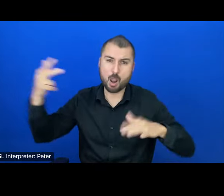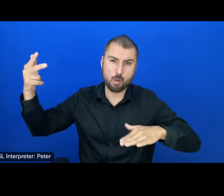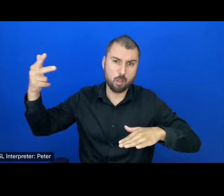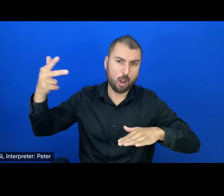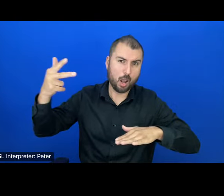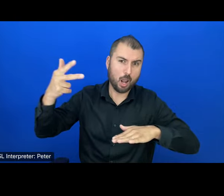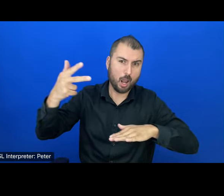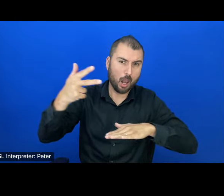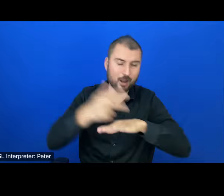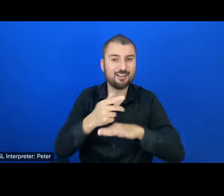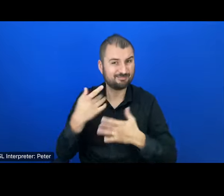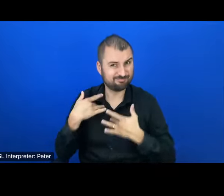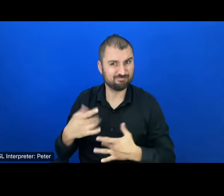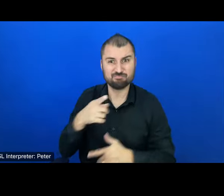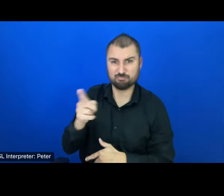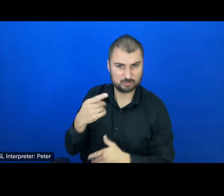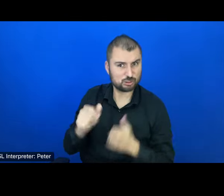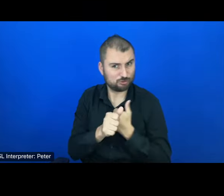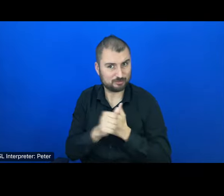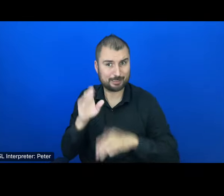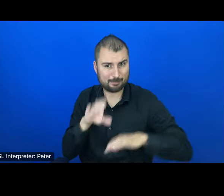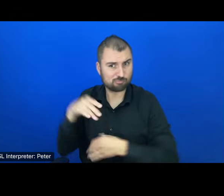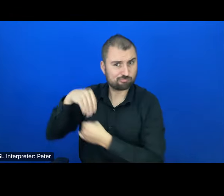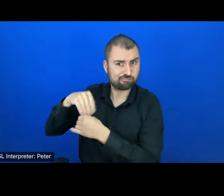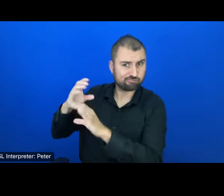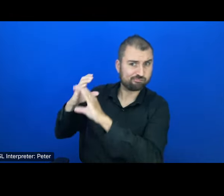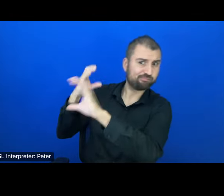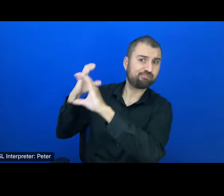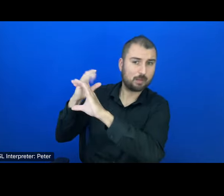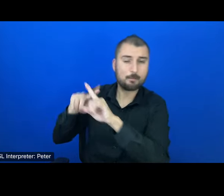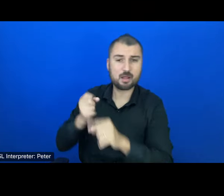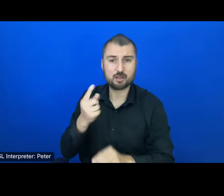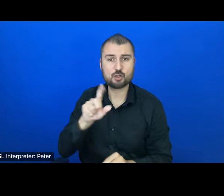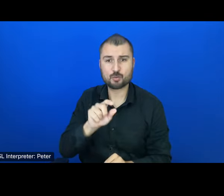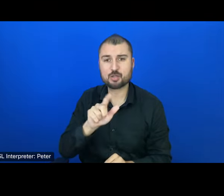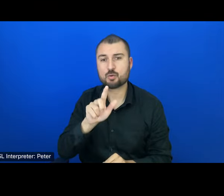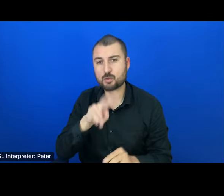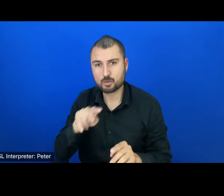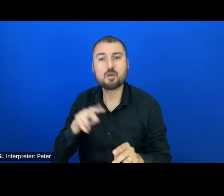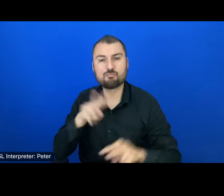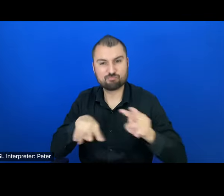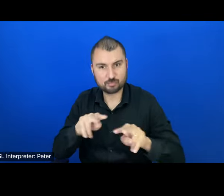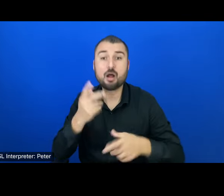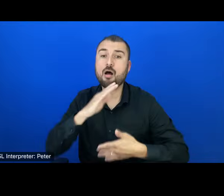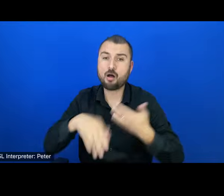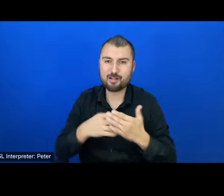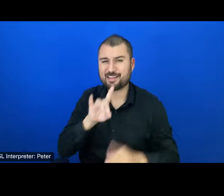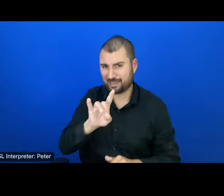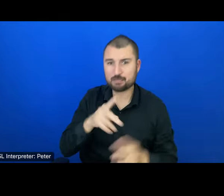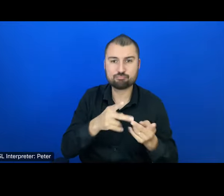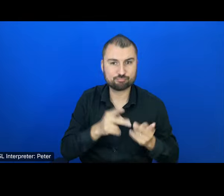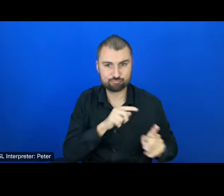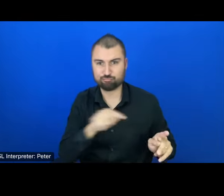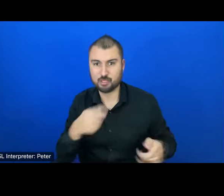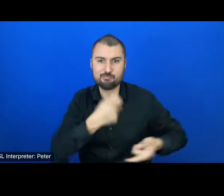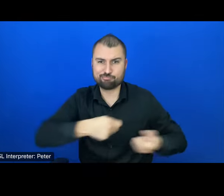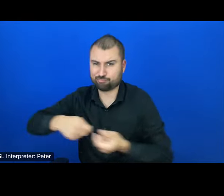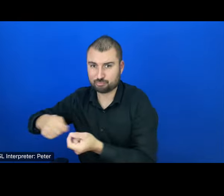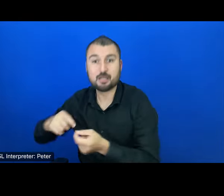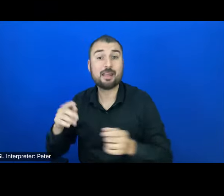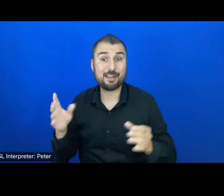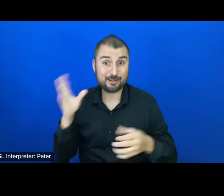often hauling dangerous chemicals. A 2008 review recommended replacement of all 8 motor carrier inspection stations,